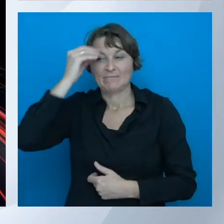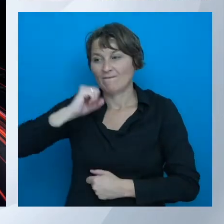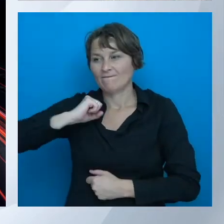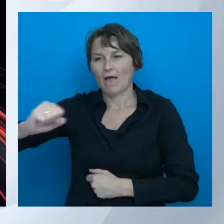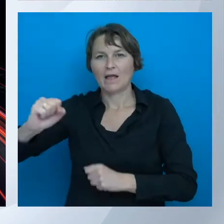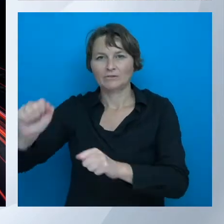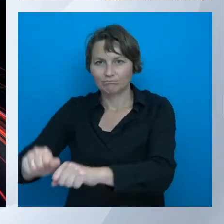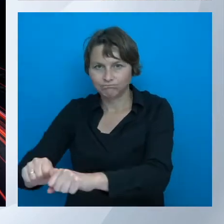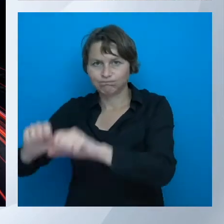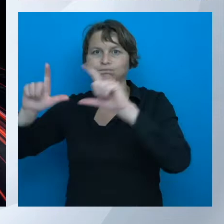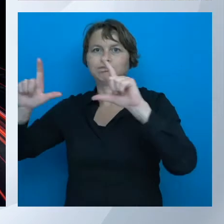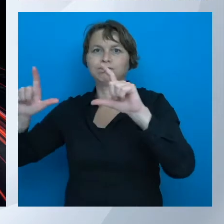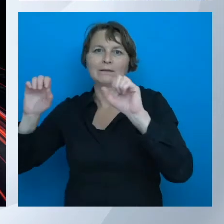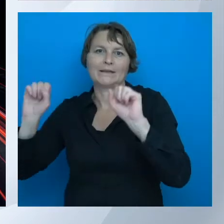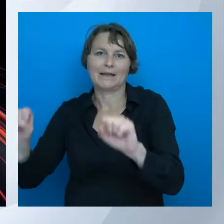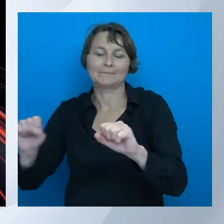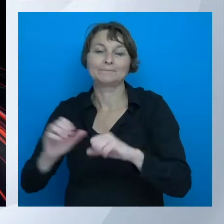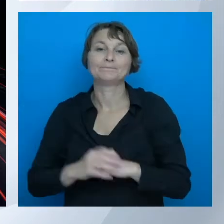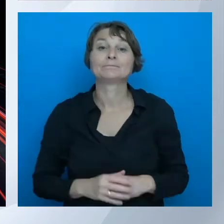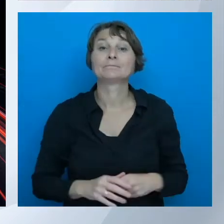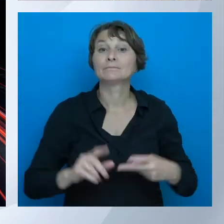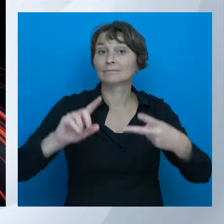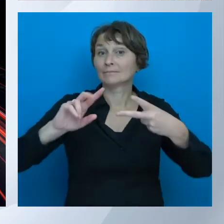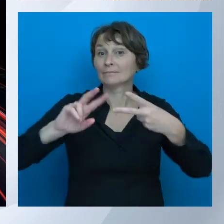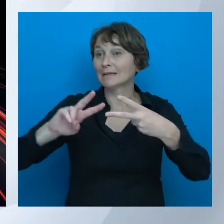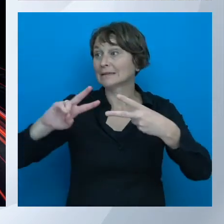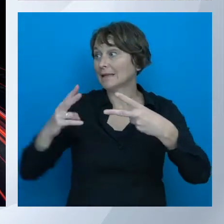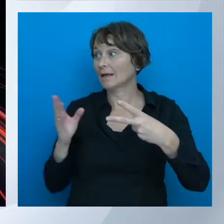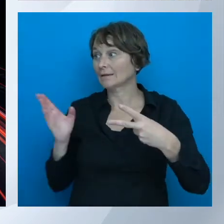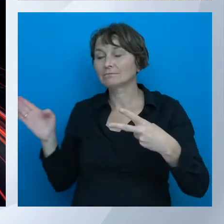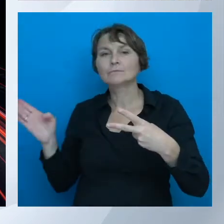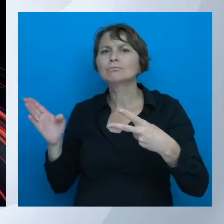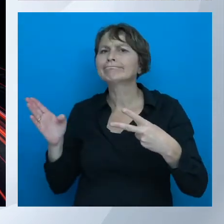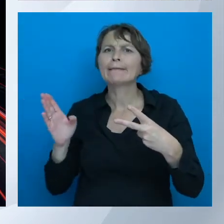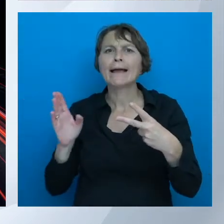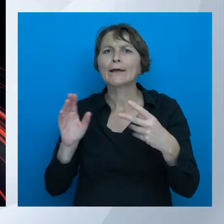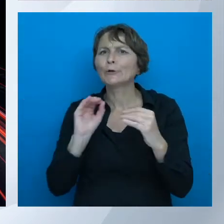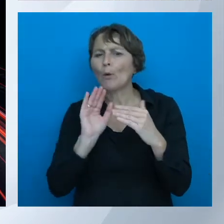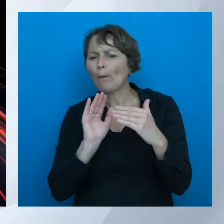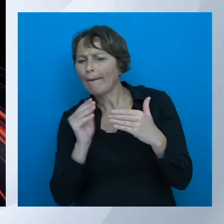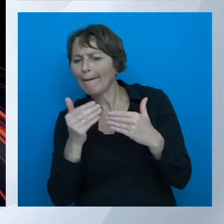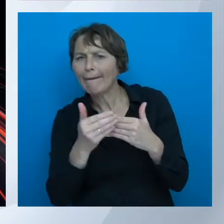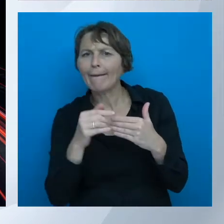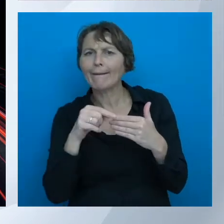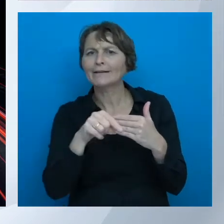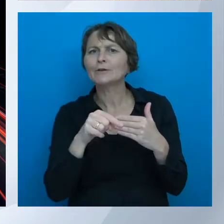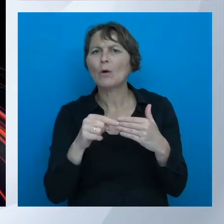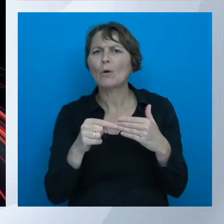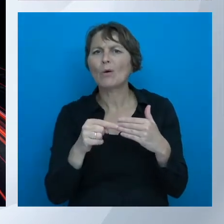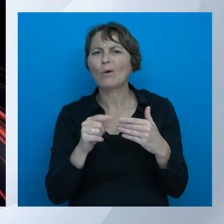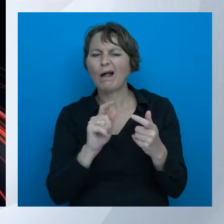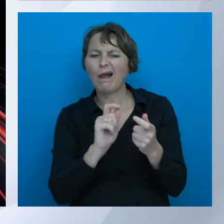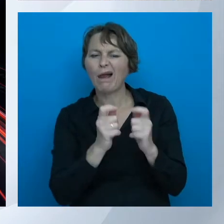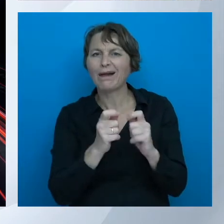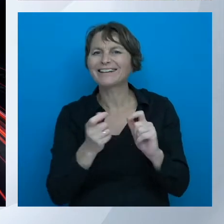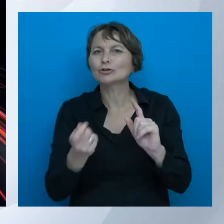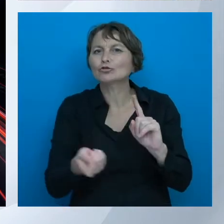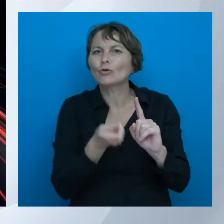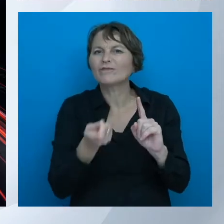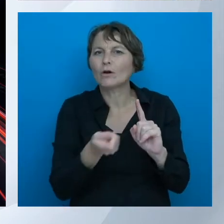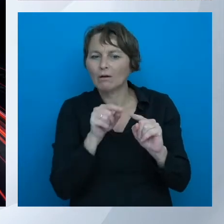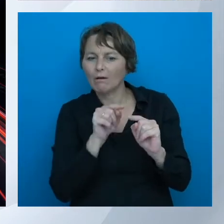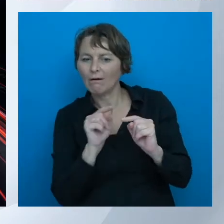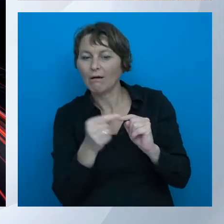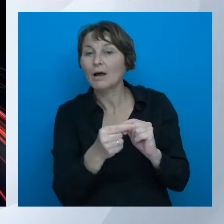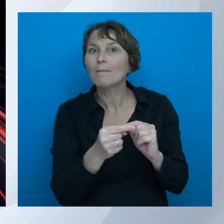Second, because there is no backend, there is no server that can be hijacked, it's way more secure. You